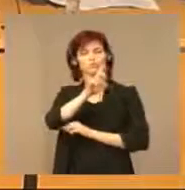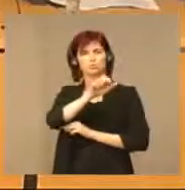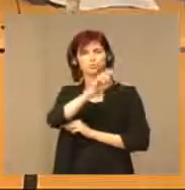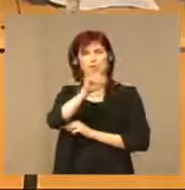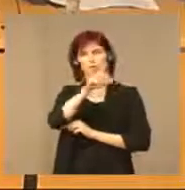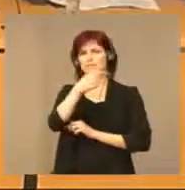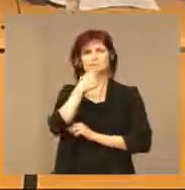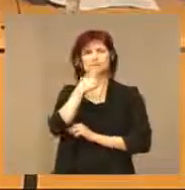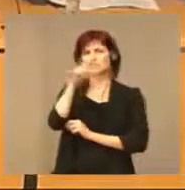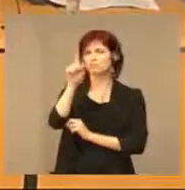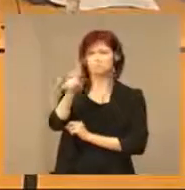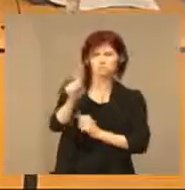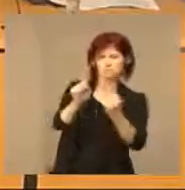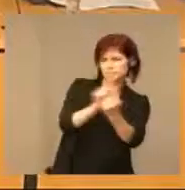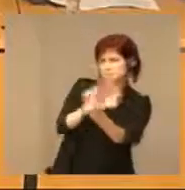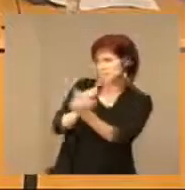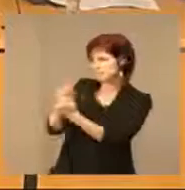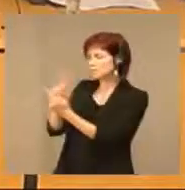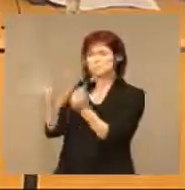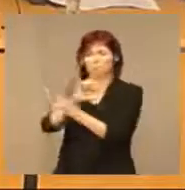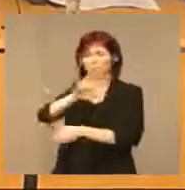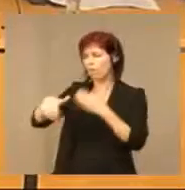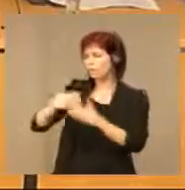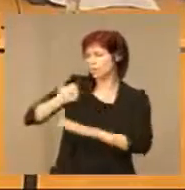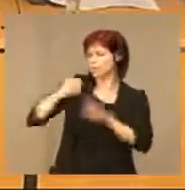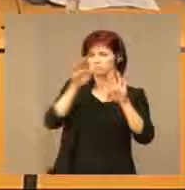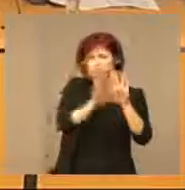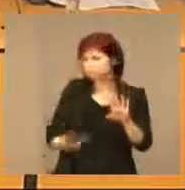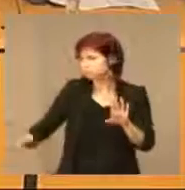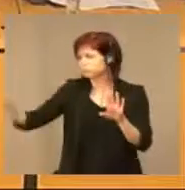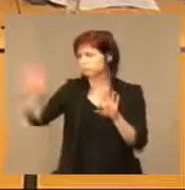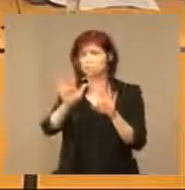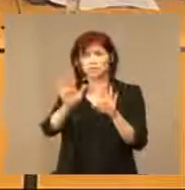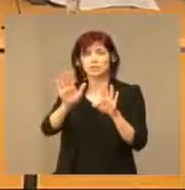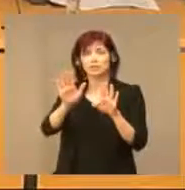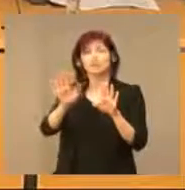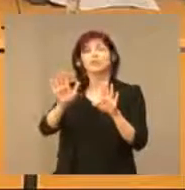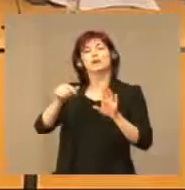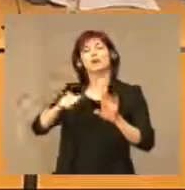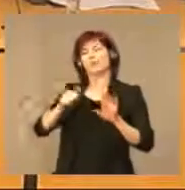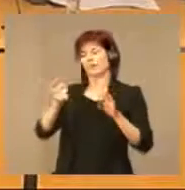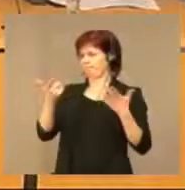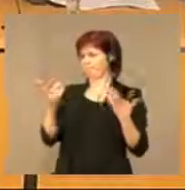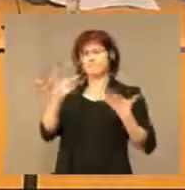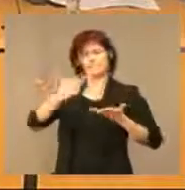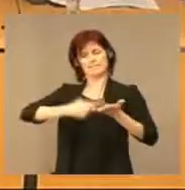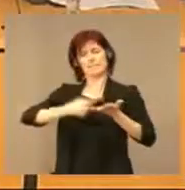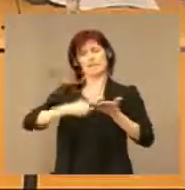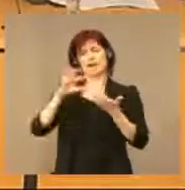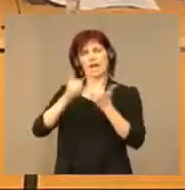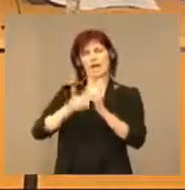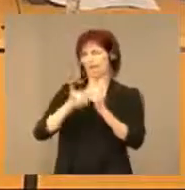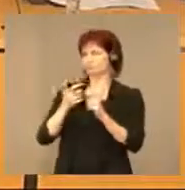engagement process with provinces, territories, municipalities, and stakeholders that will lead to the passage of a Canadians